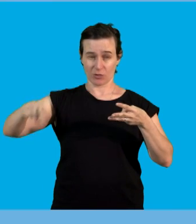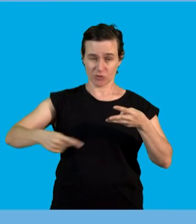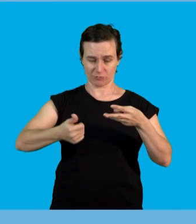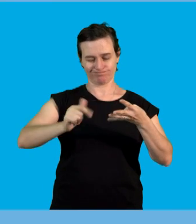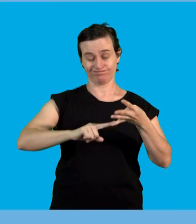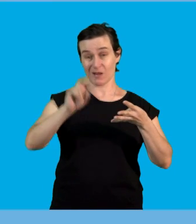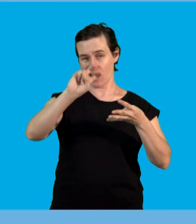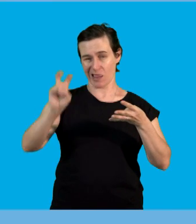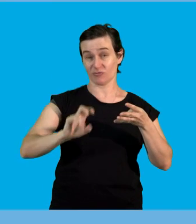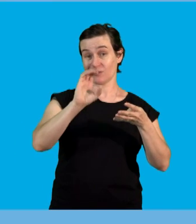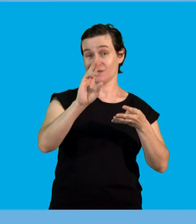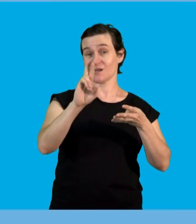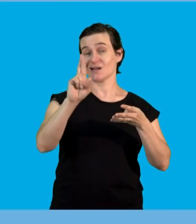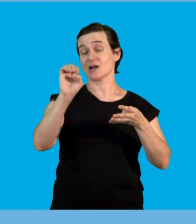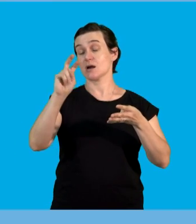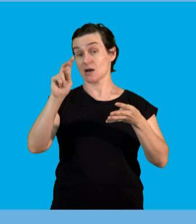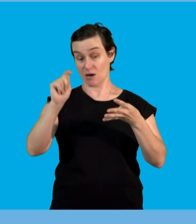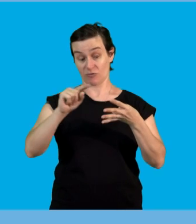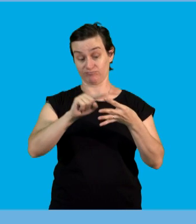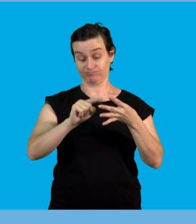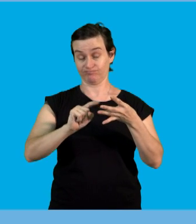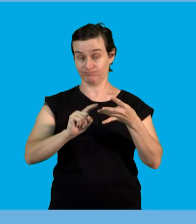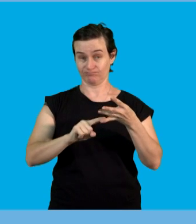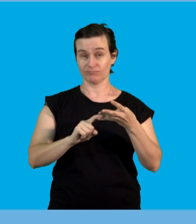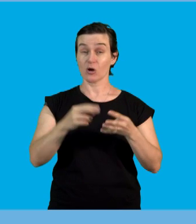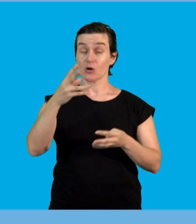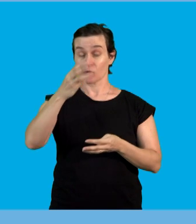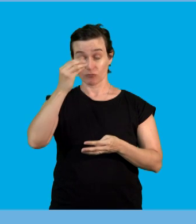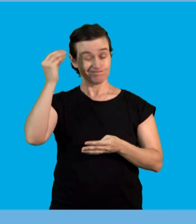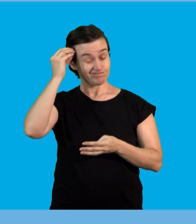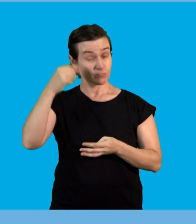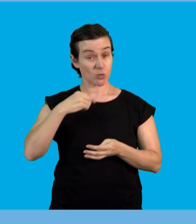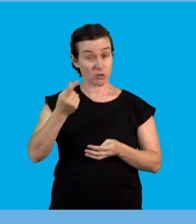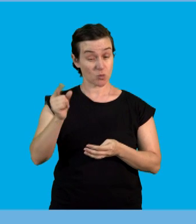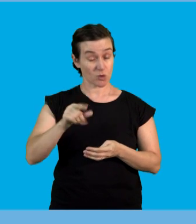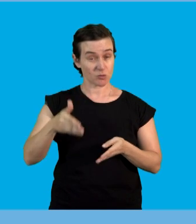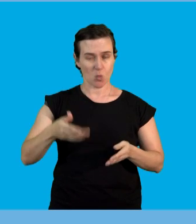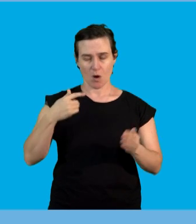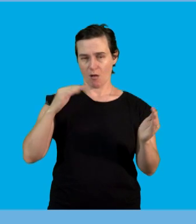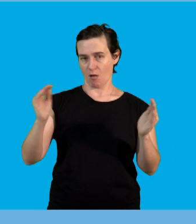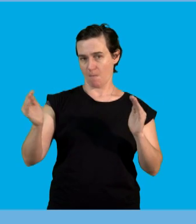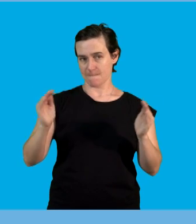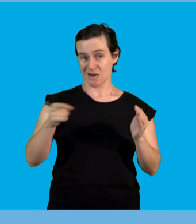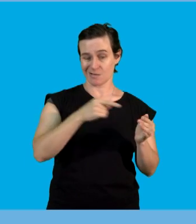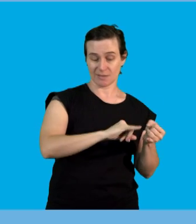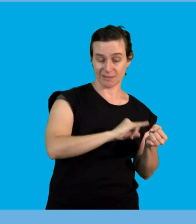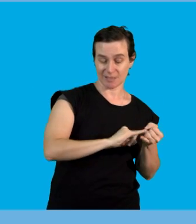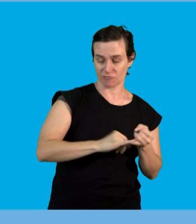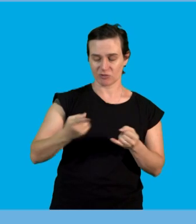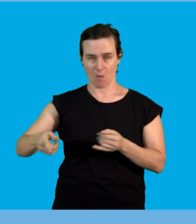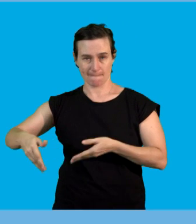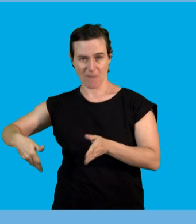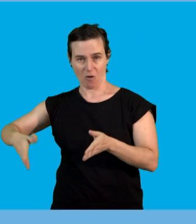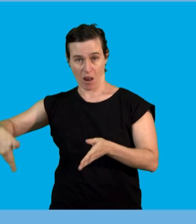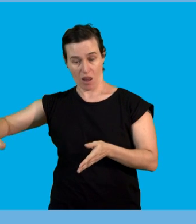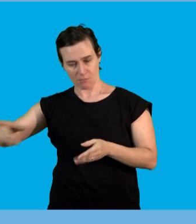also electric current to better explain the main idea. Remember, we are comparing, we're looking at the series circuit and also looking at